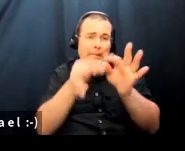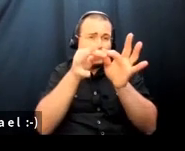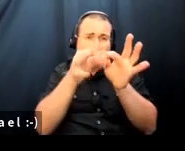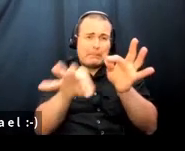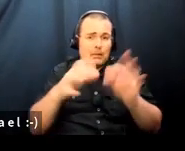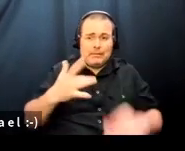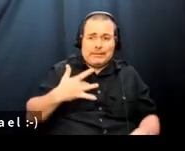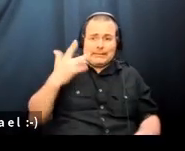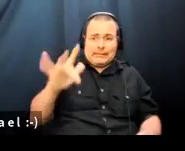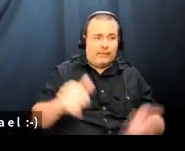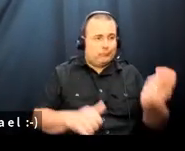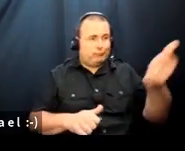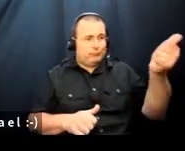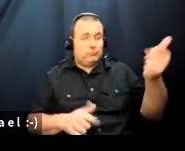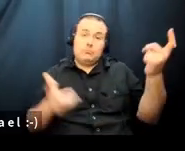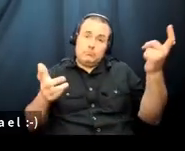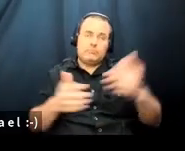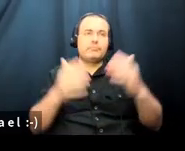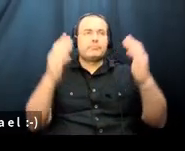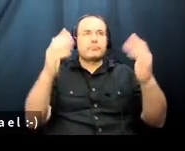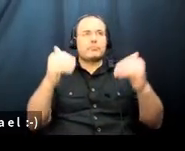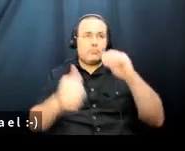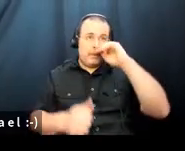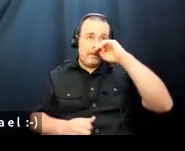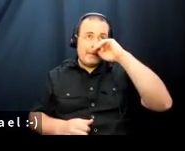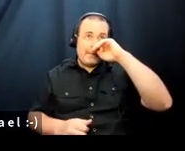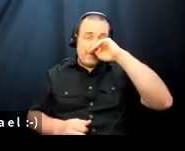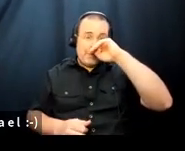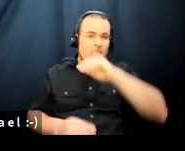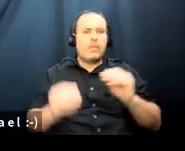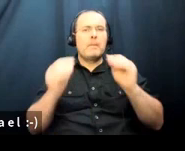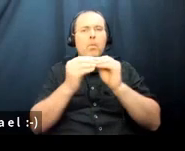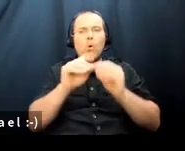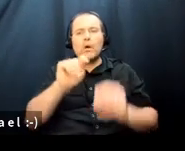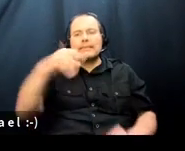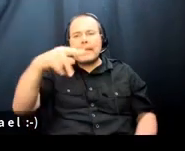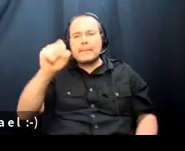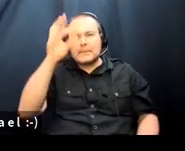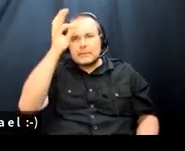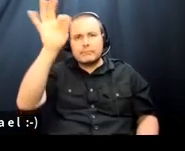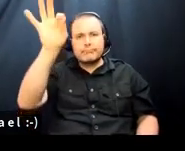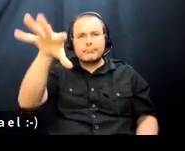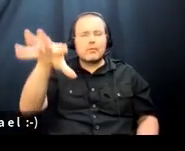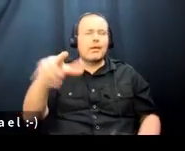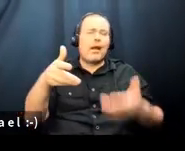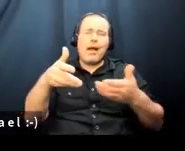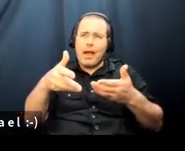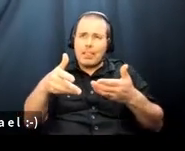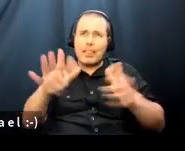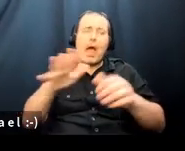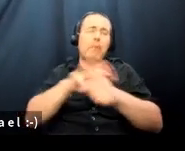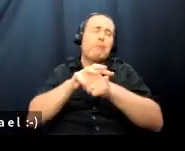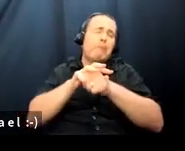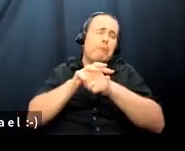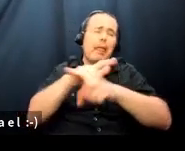next slide. Some more tips. Allow lots of time for play. We spend way too much time in